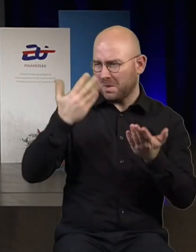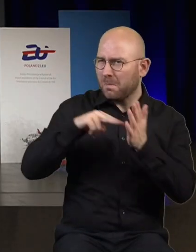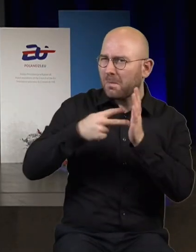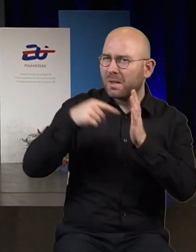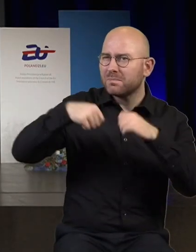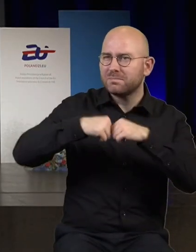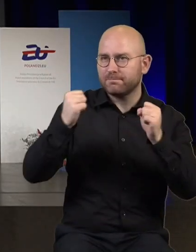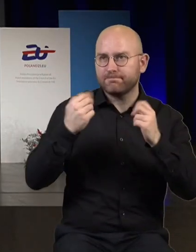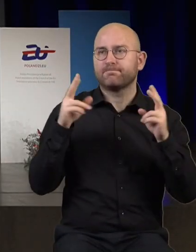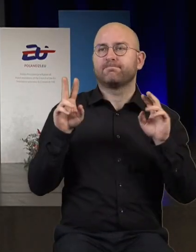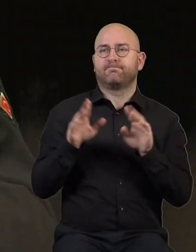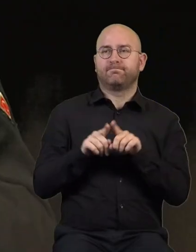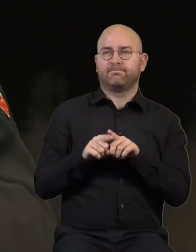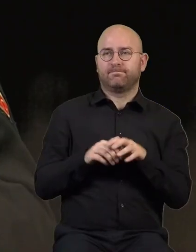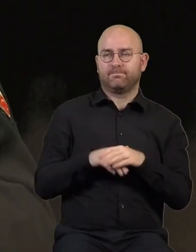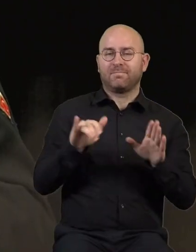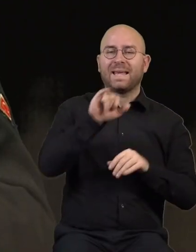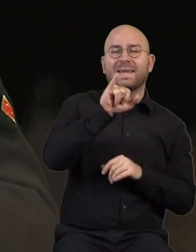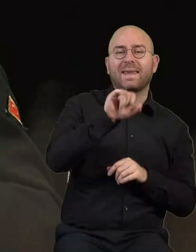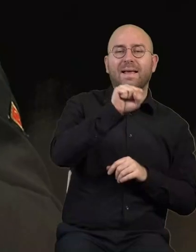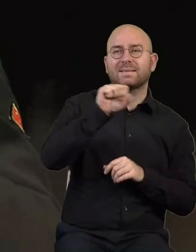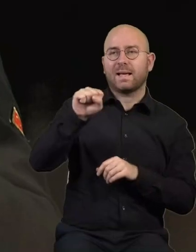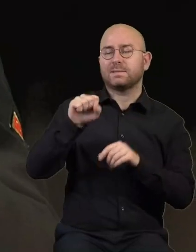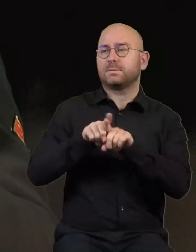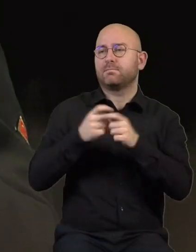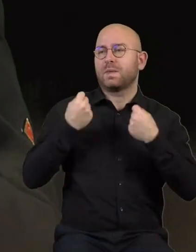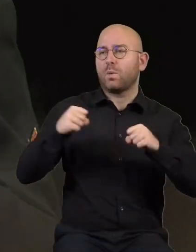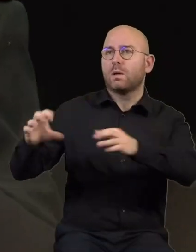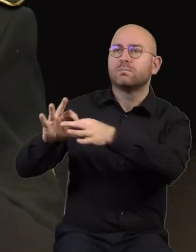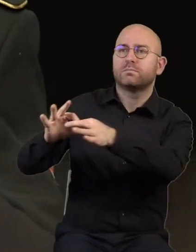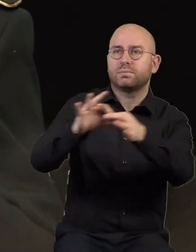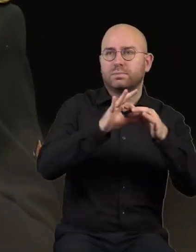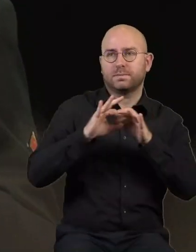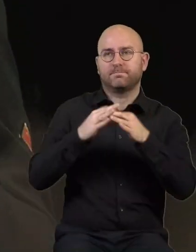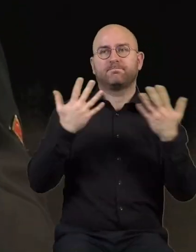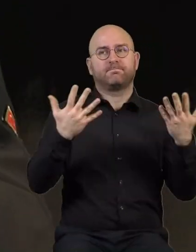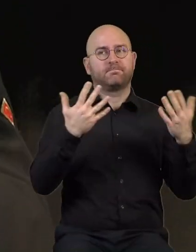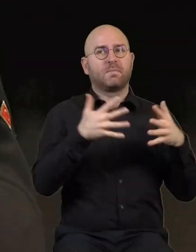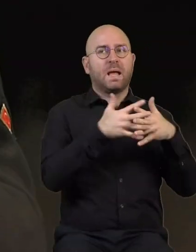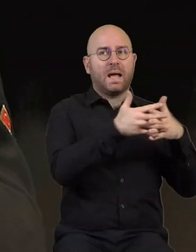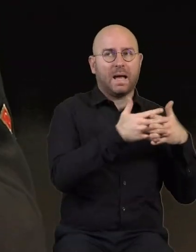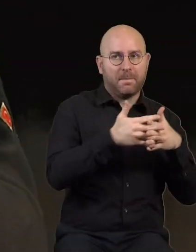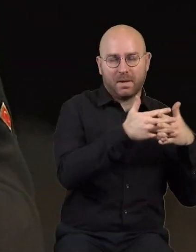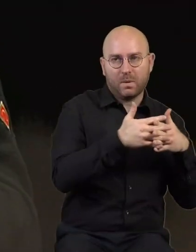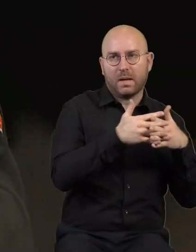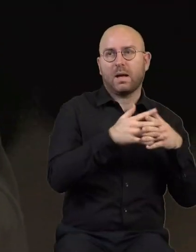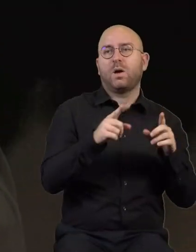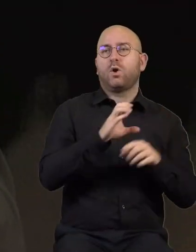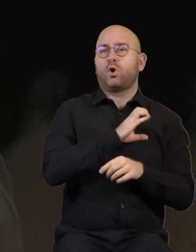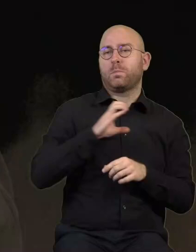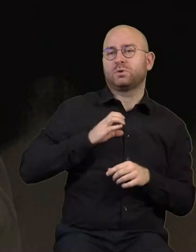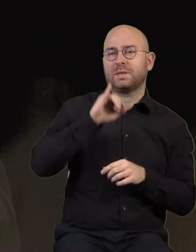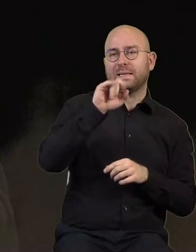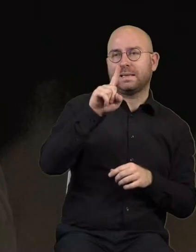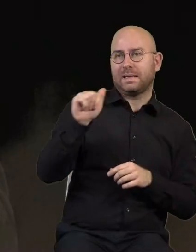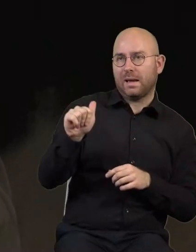EU, with the Commission and EDA. So, and then in close coordination with DG Move, we have